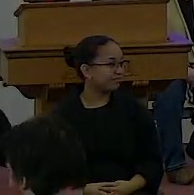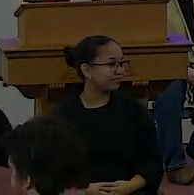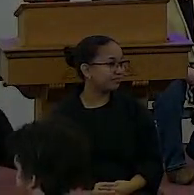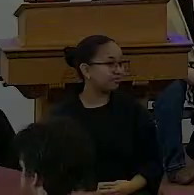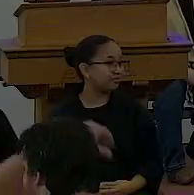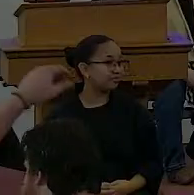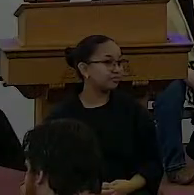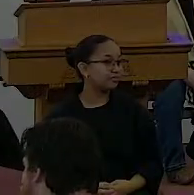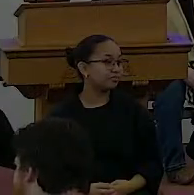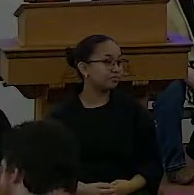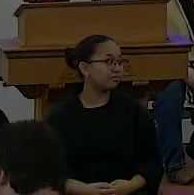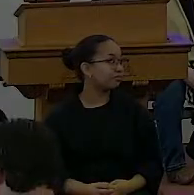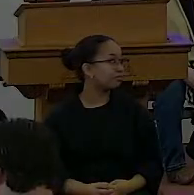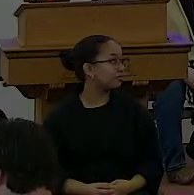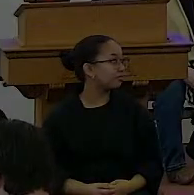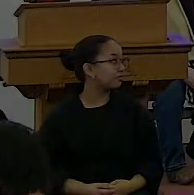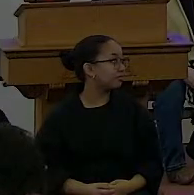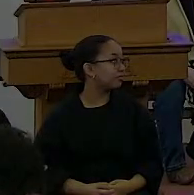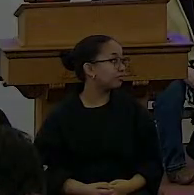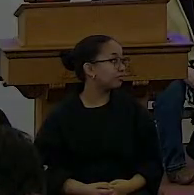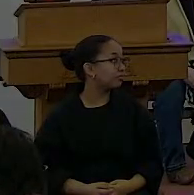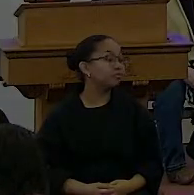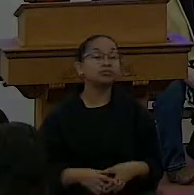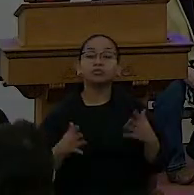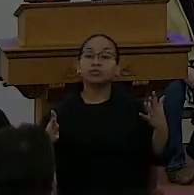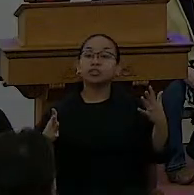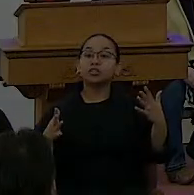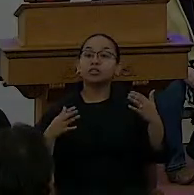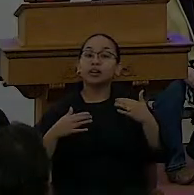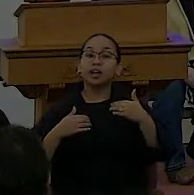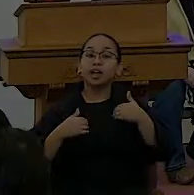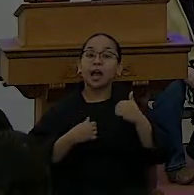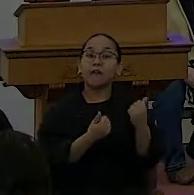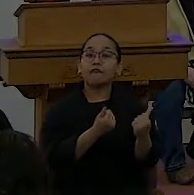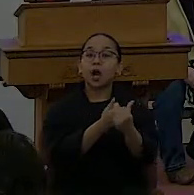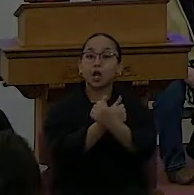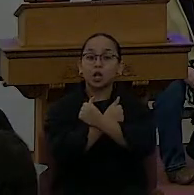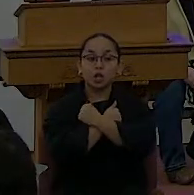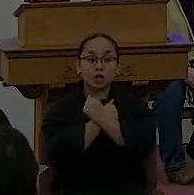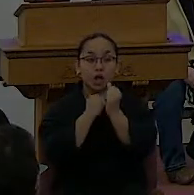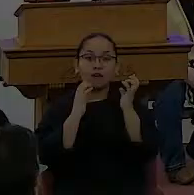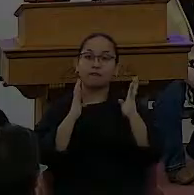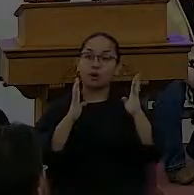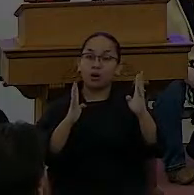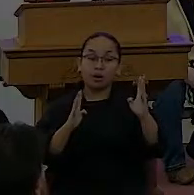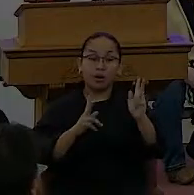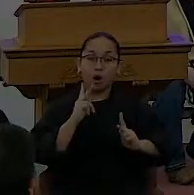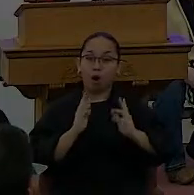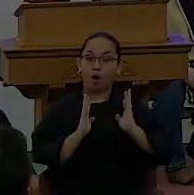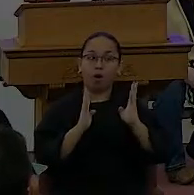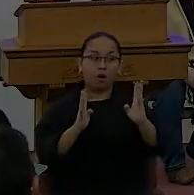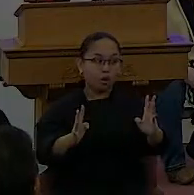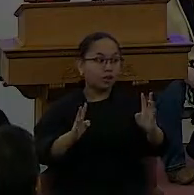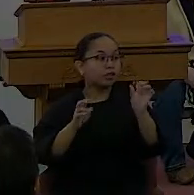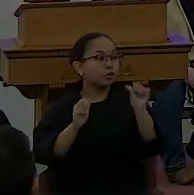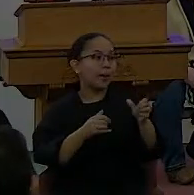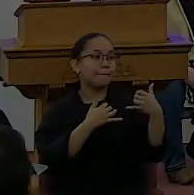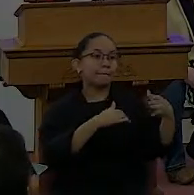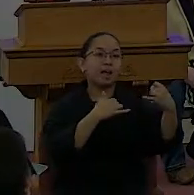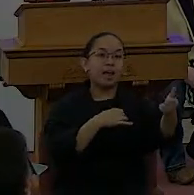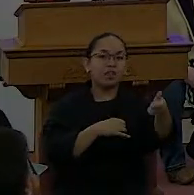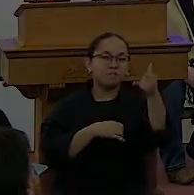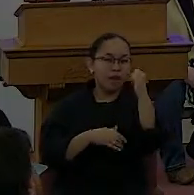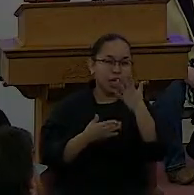Now, I know we're going to make a love arch that you guys can go back and play in the back of the room or go sit with